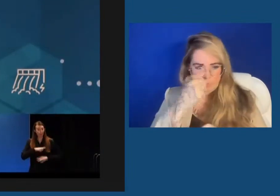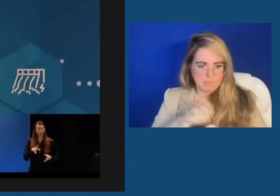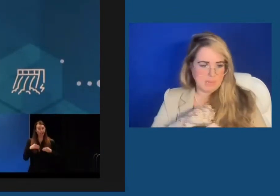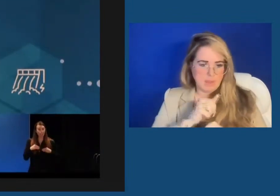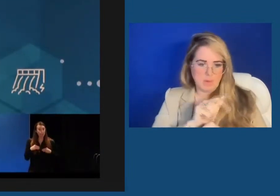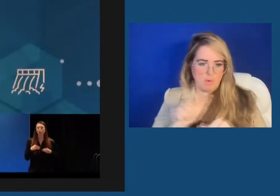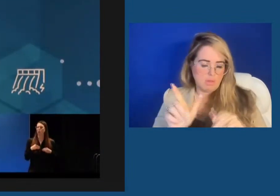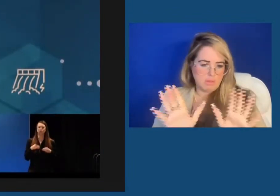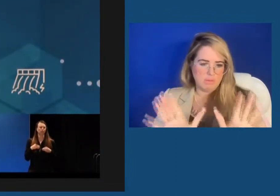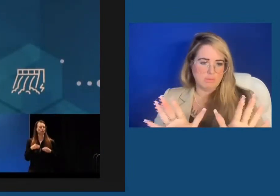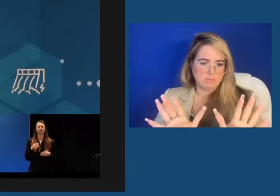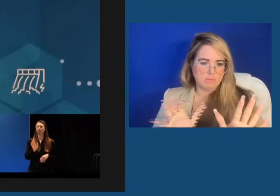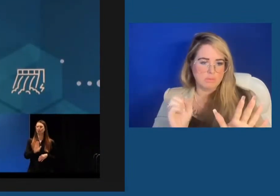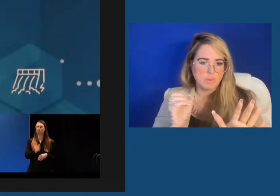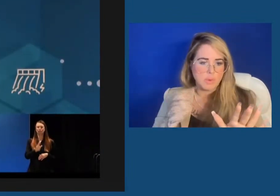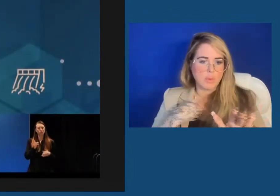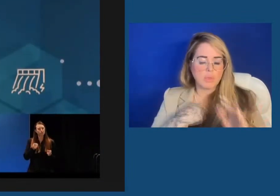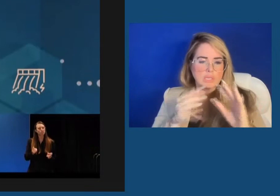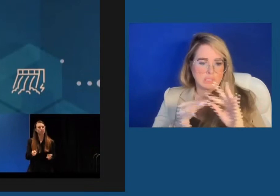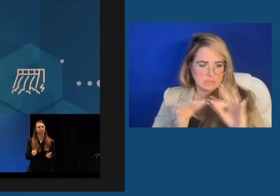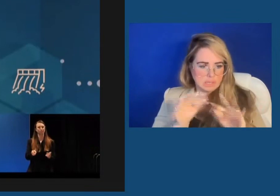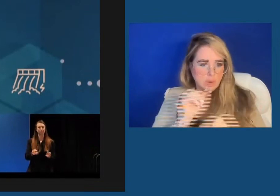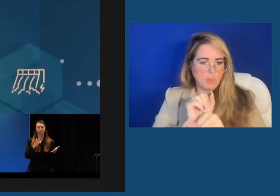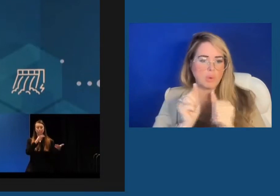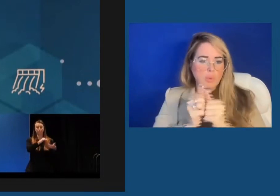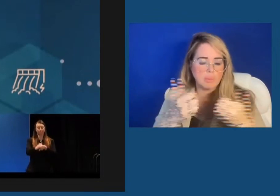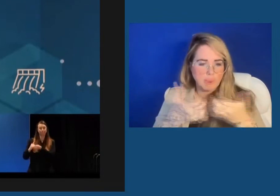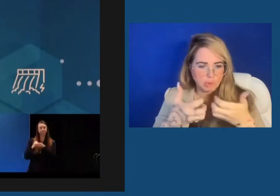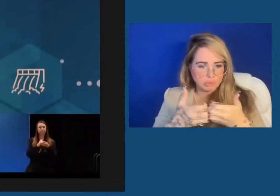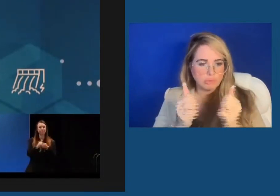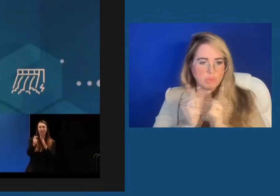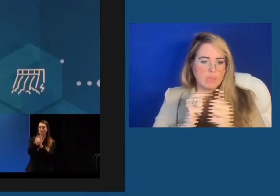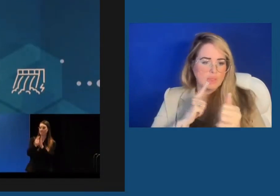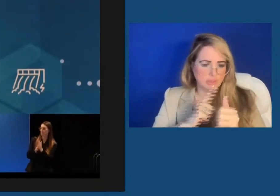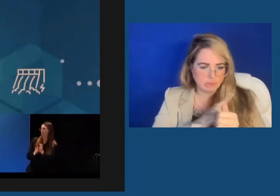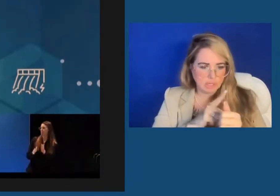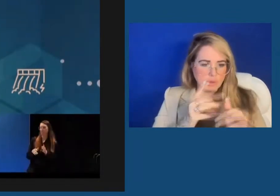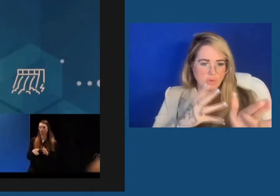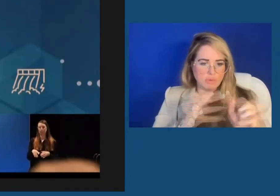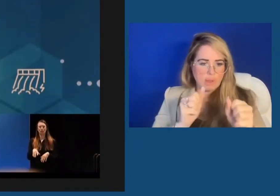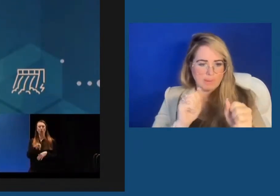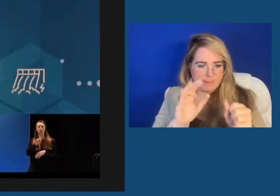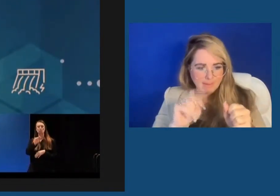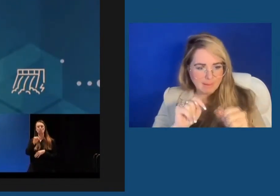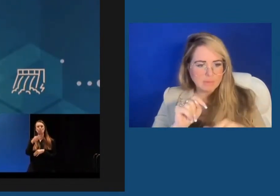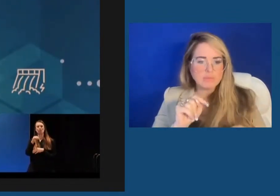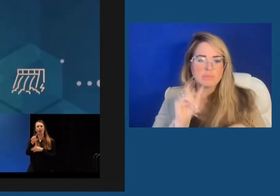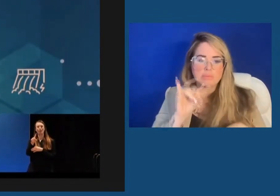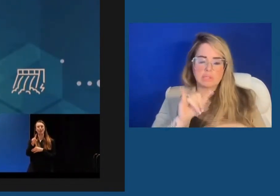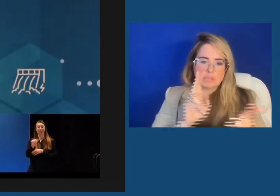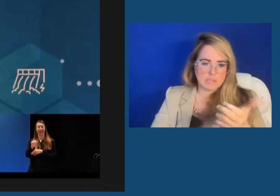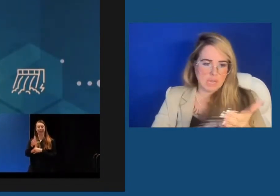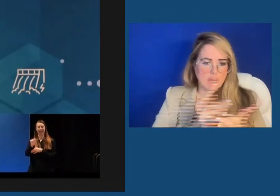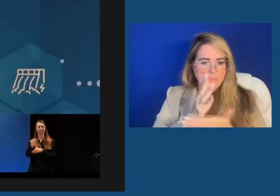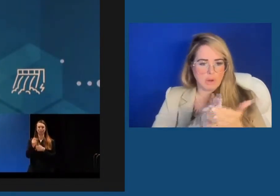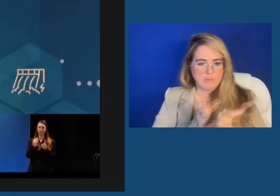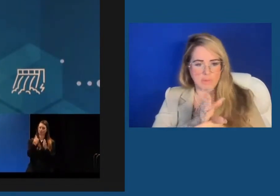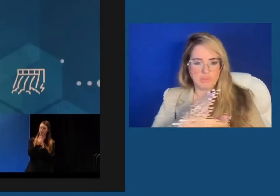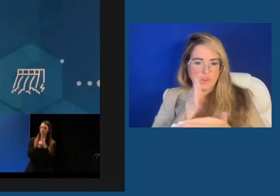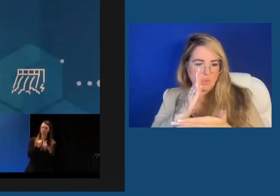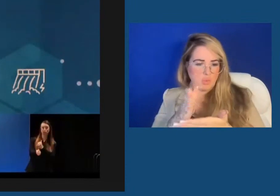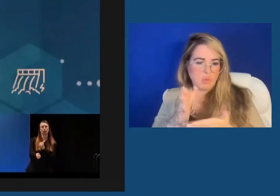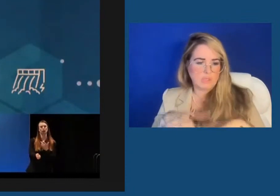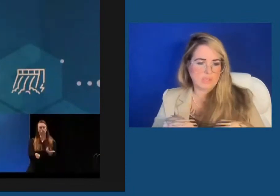respect. So we said, working with our partners in the legislature, the Rapid Act we passed, signed as part of the budget, it'll take less than 2